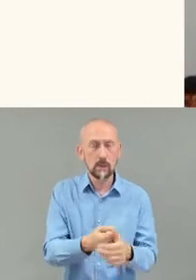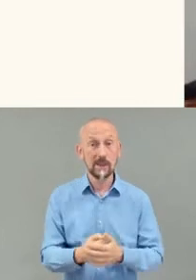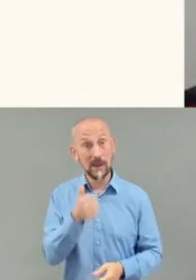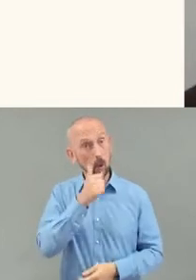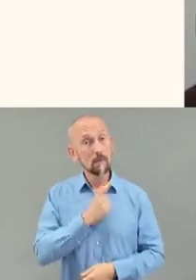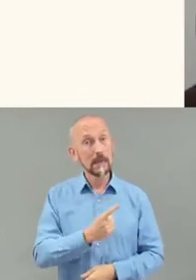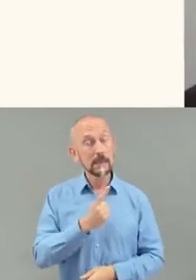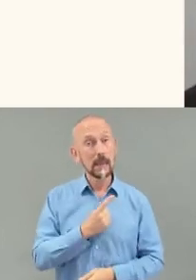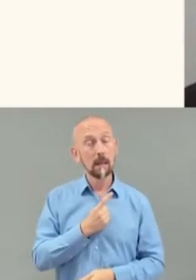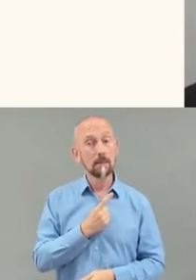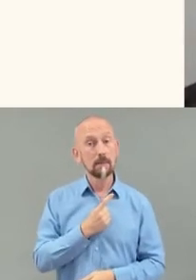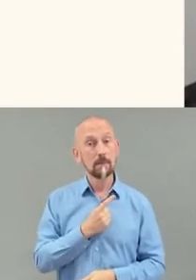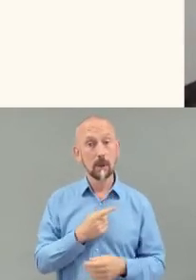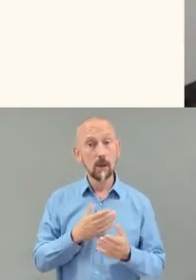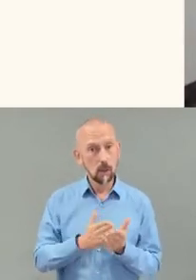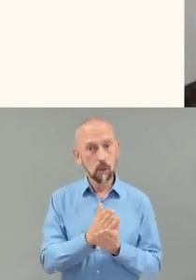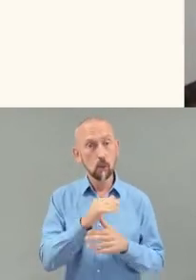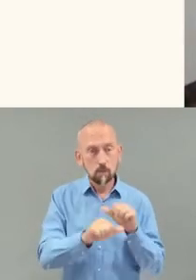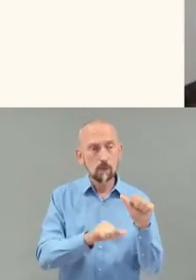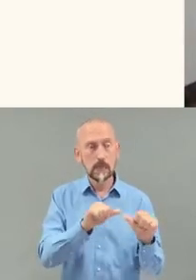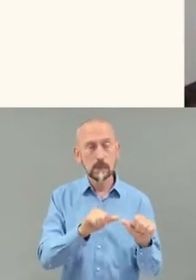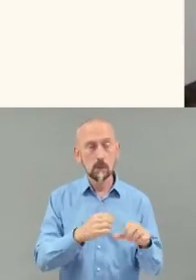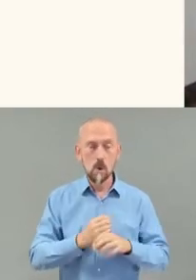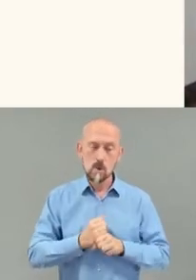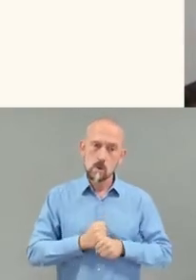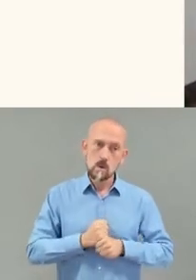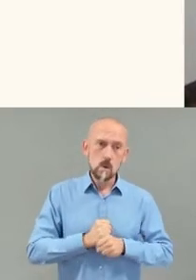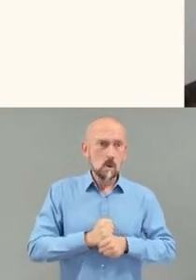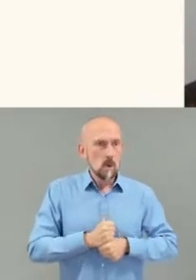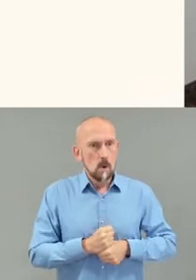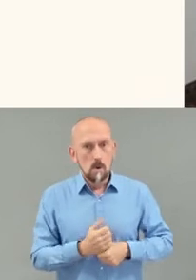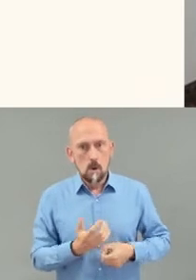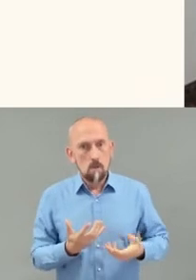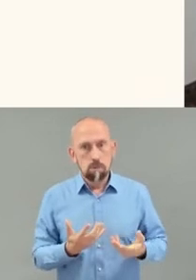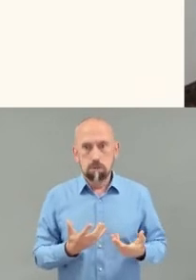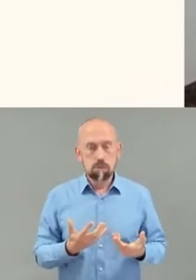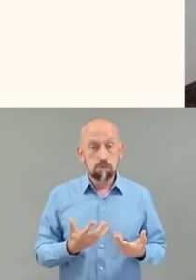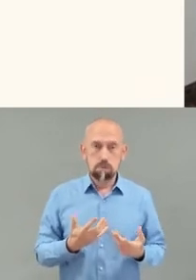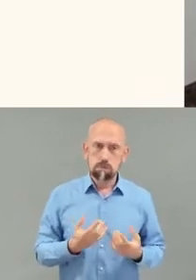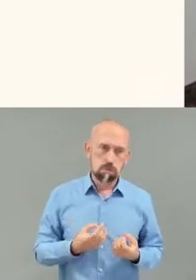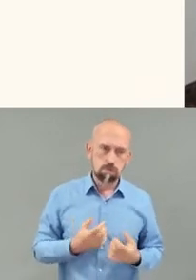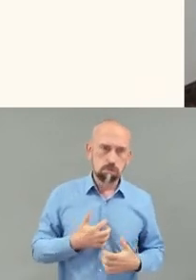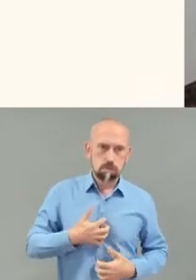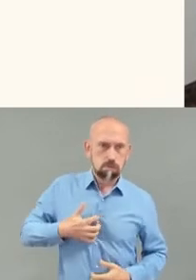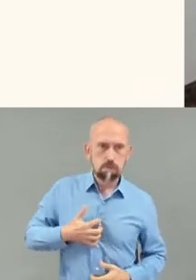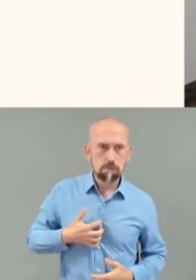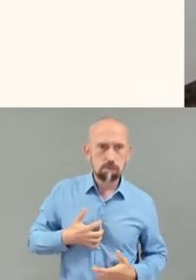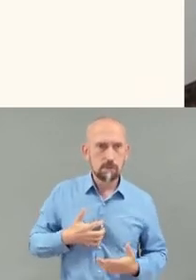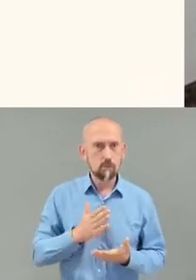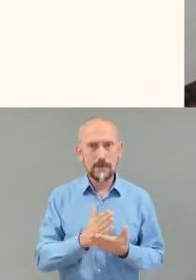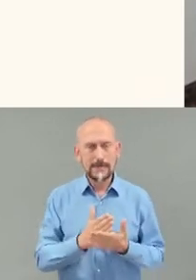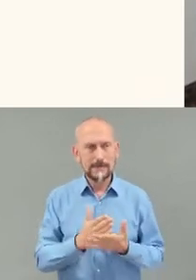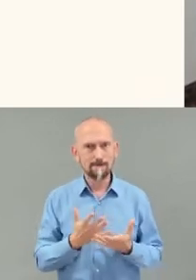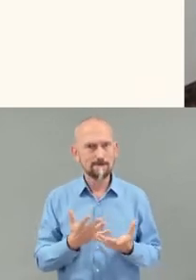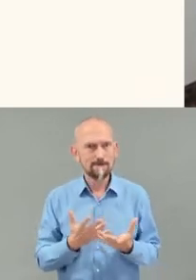process, it's quite infuriating in all honesty, and it leaves you with a lot of anxiety,